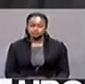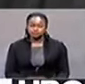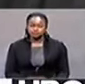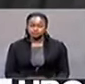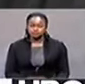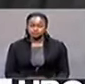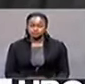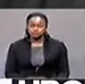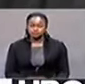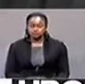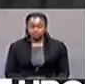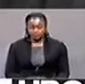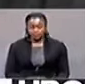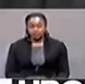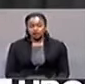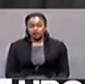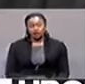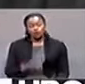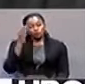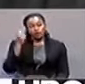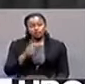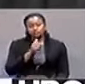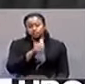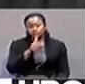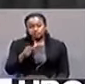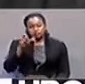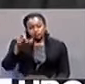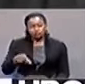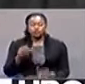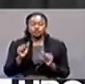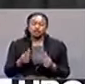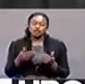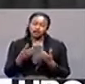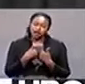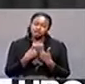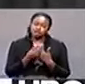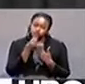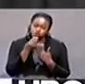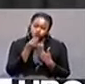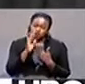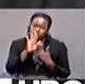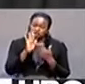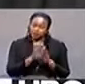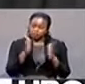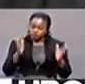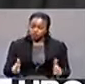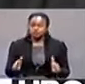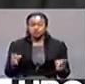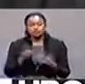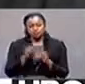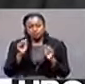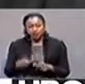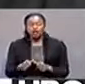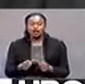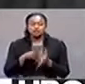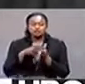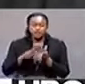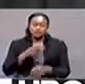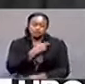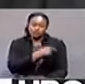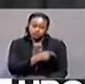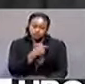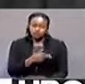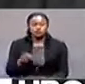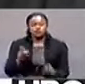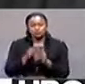thank you. So that everyone can have food to their table, can afford medical care, and can